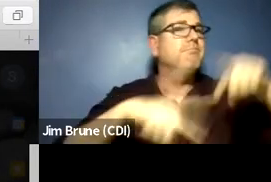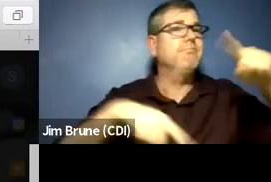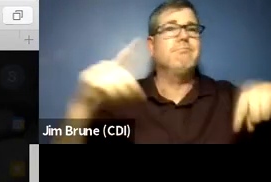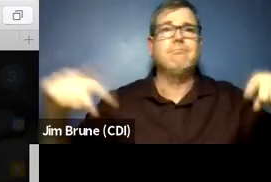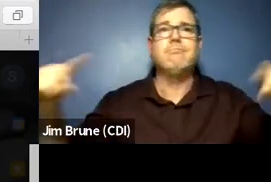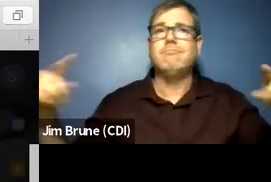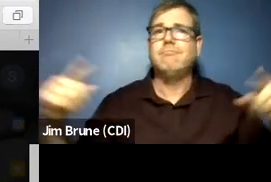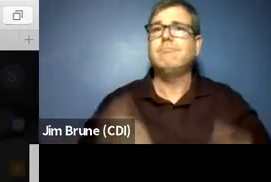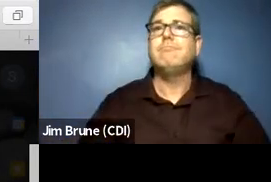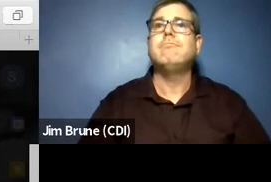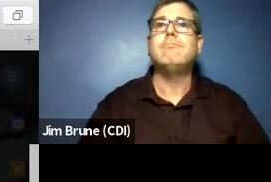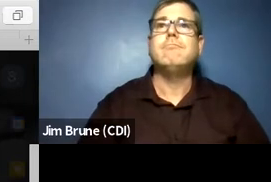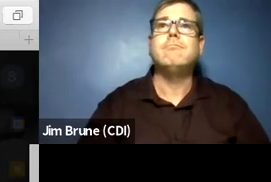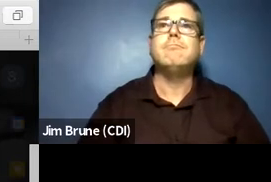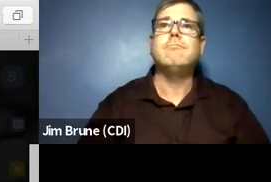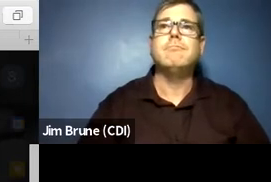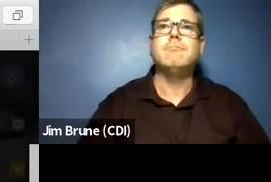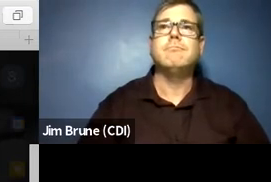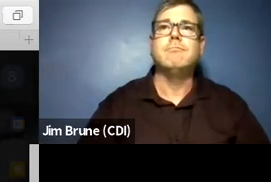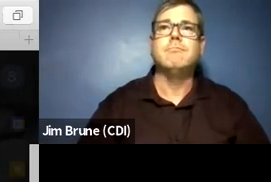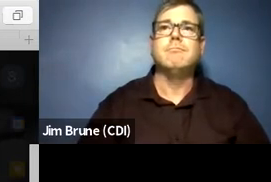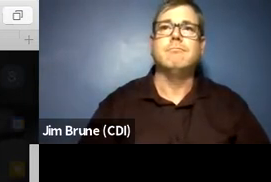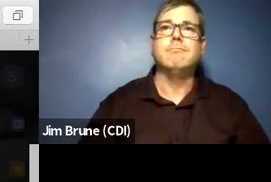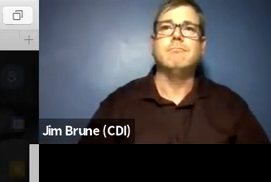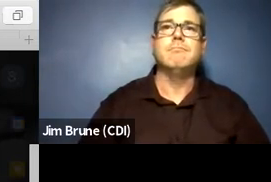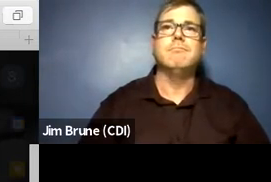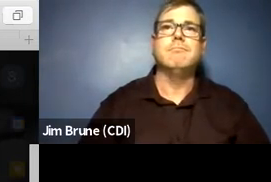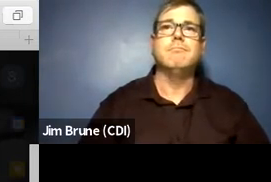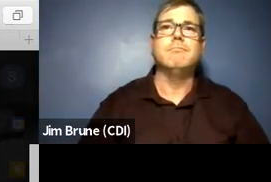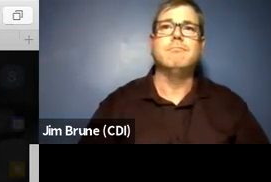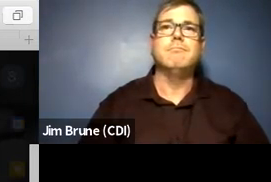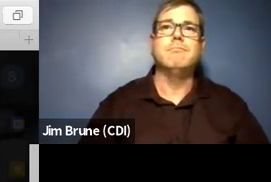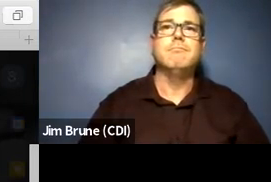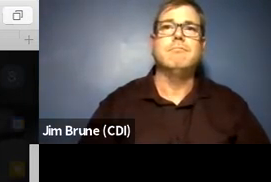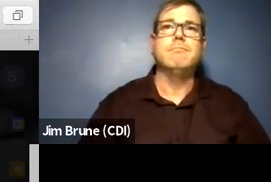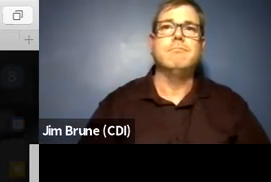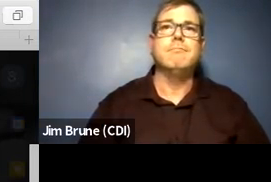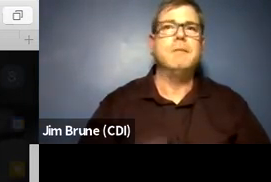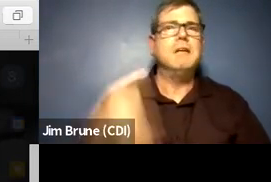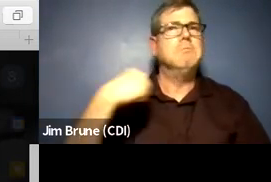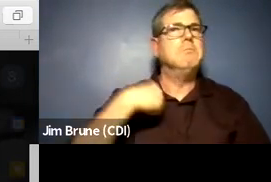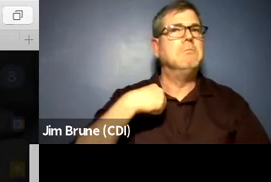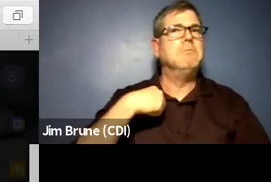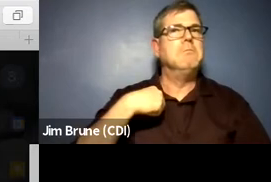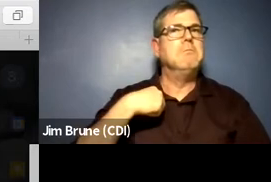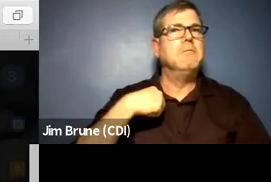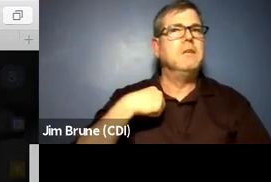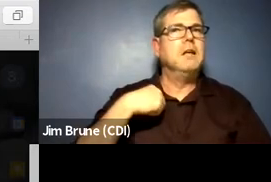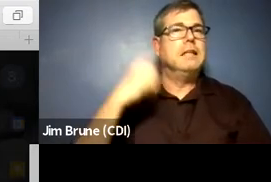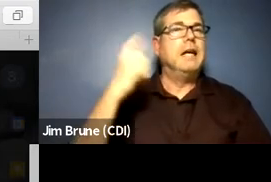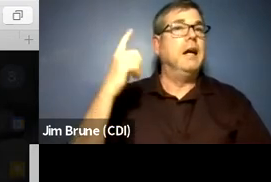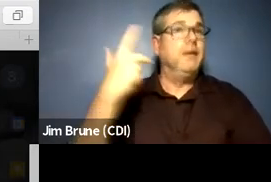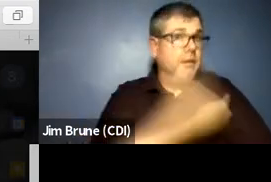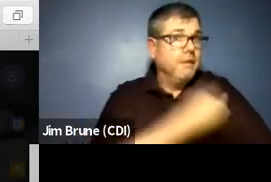I was one of those unlucky people who had to sleep for several hours, but I actually thought I was pretty